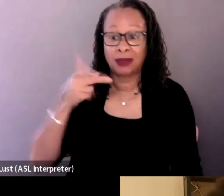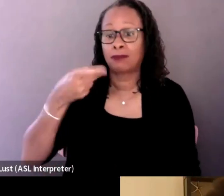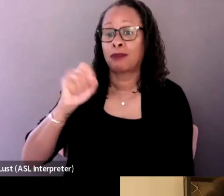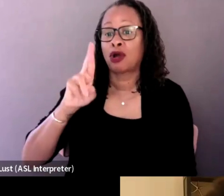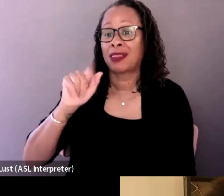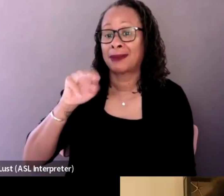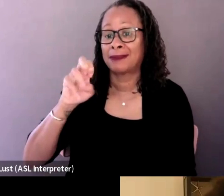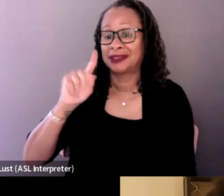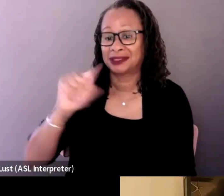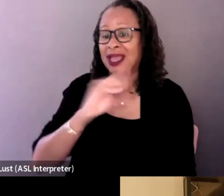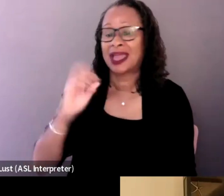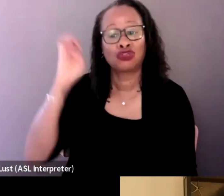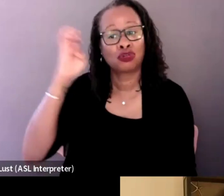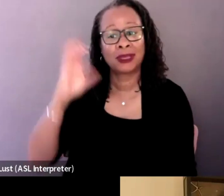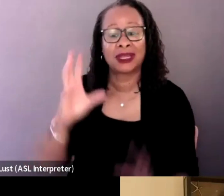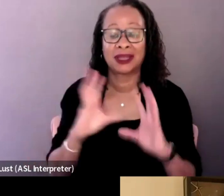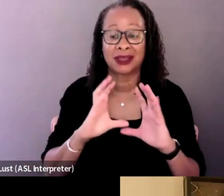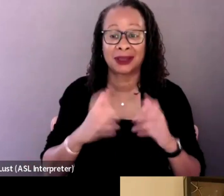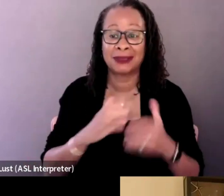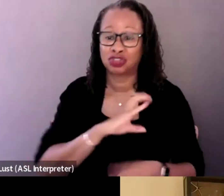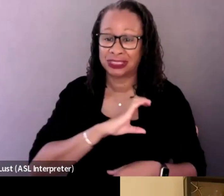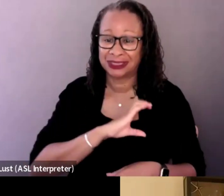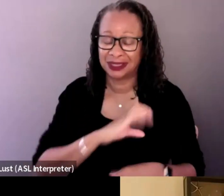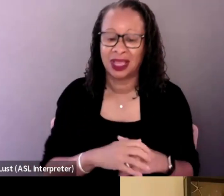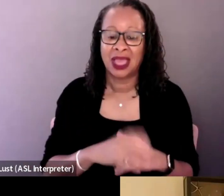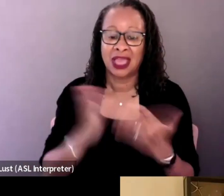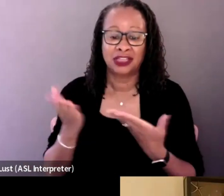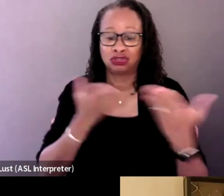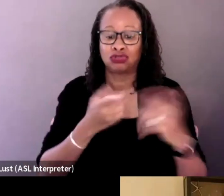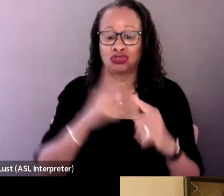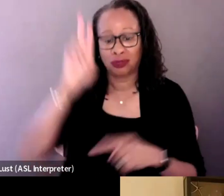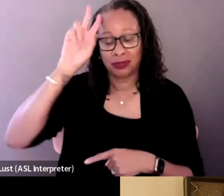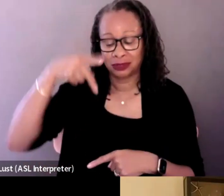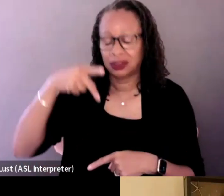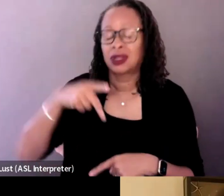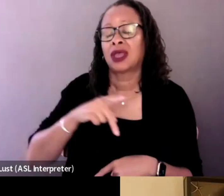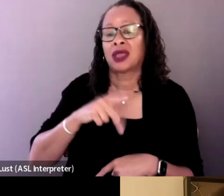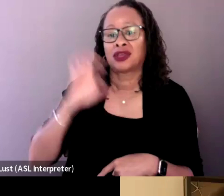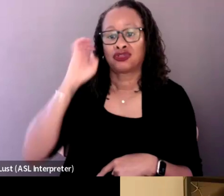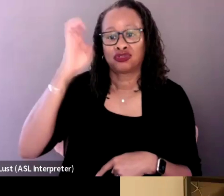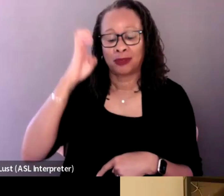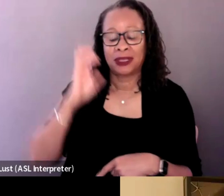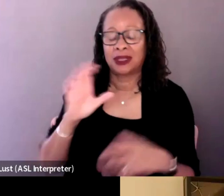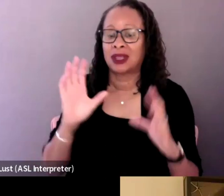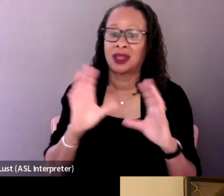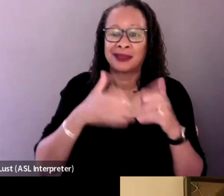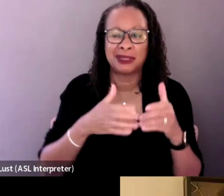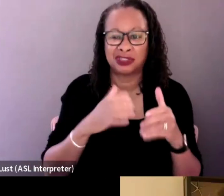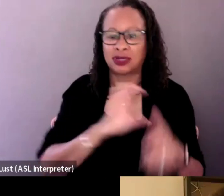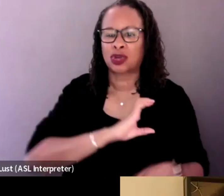and European Commission. It was introduced by the Vice President of the European Commission for Media,